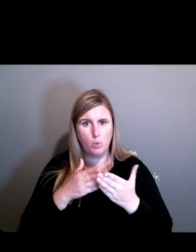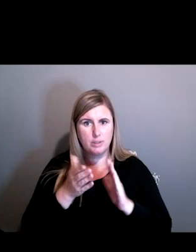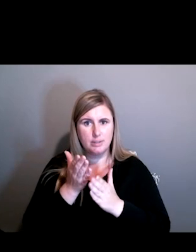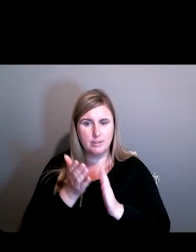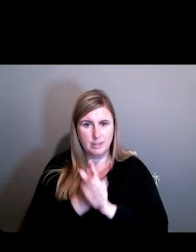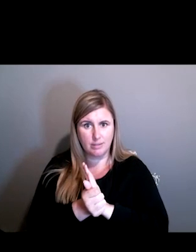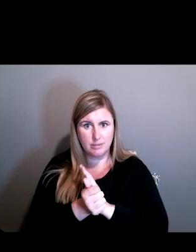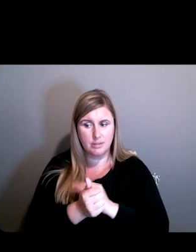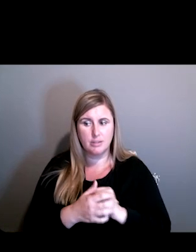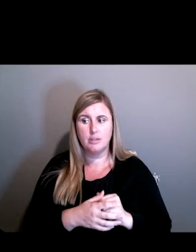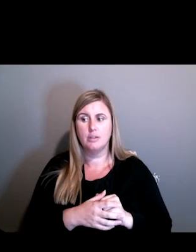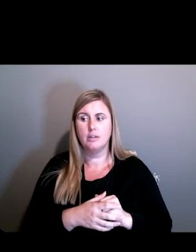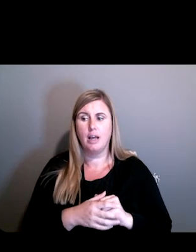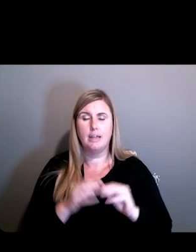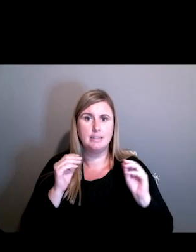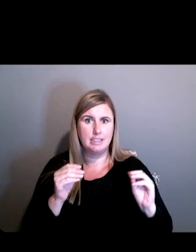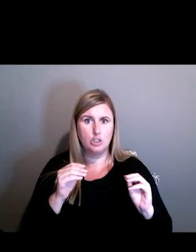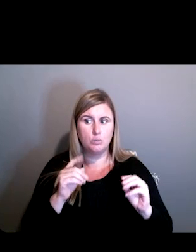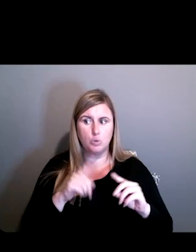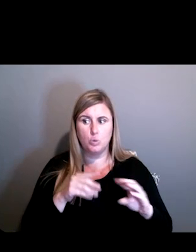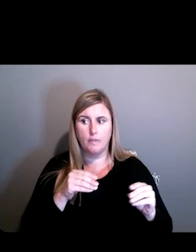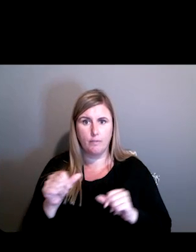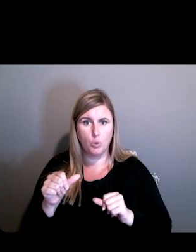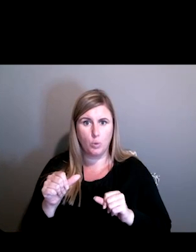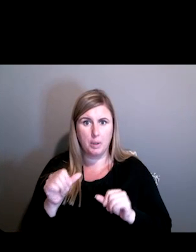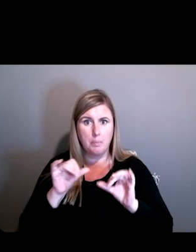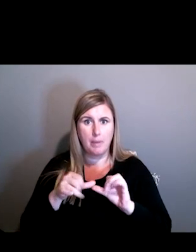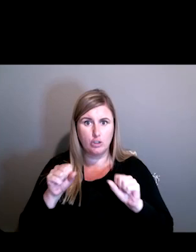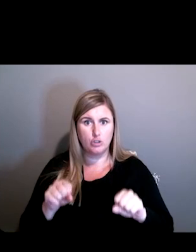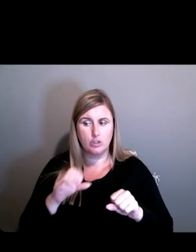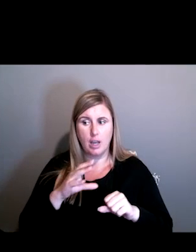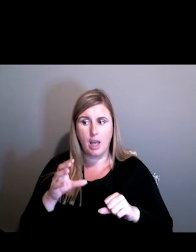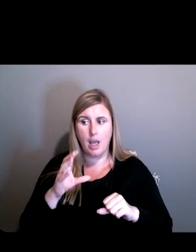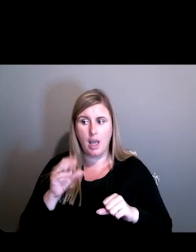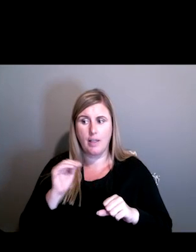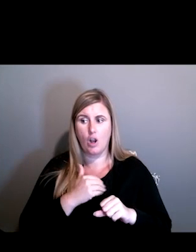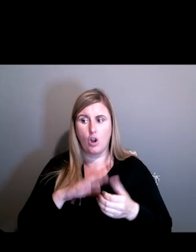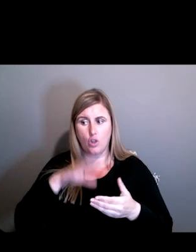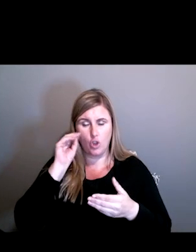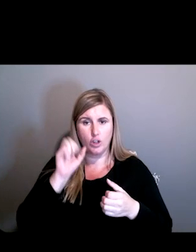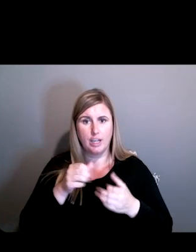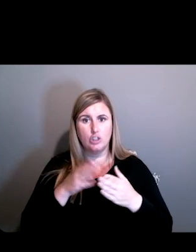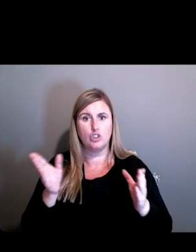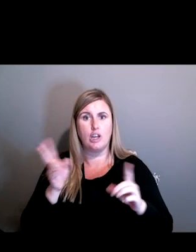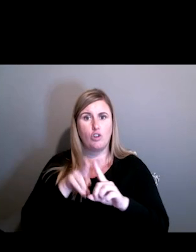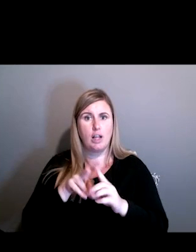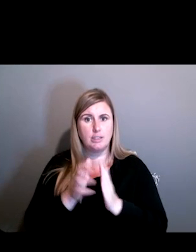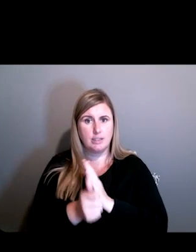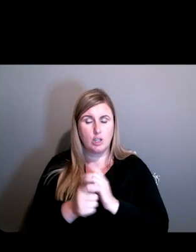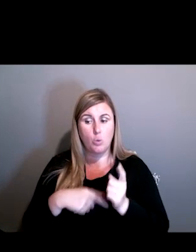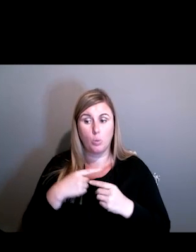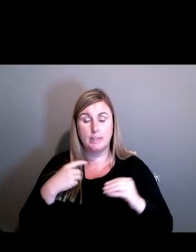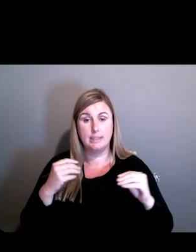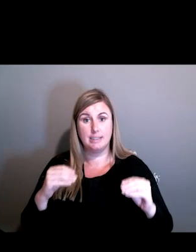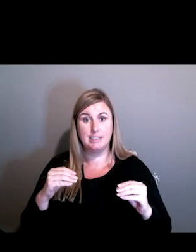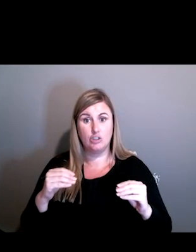these component skills and teach them to fluent measures and that our learner can generalize these skills.